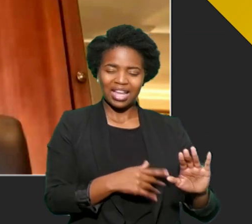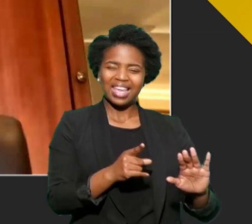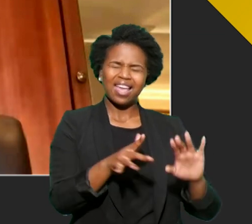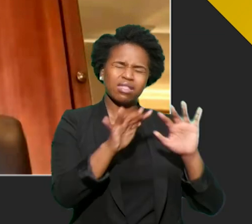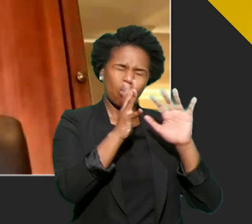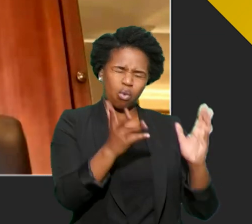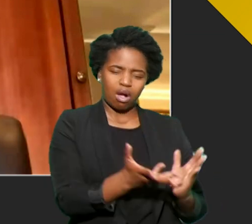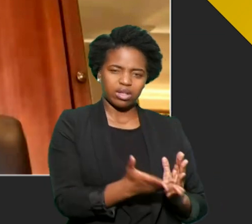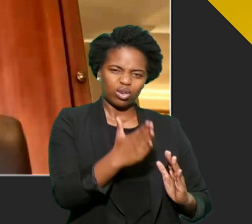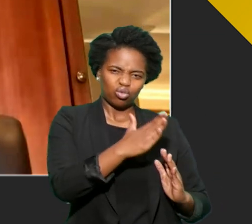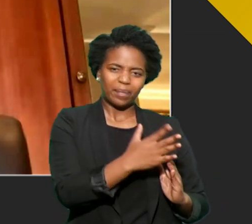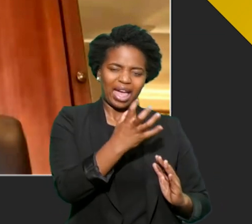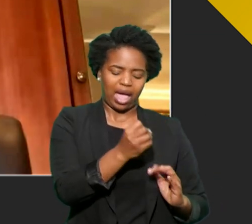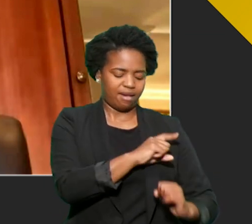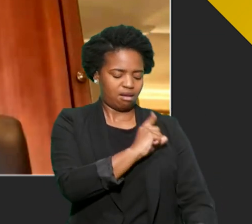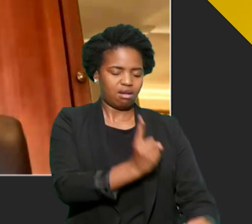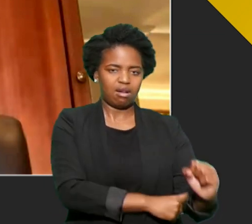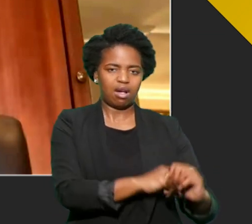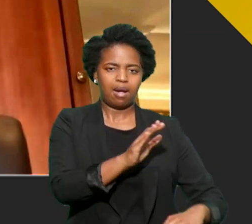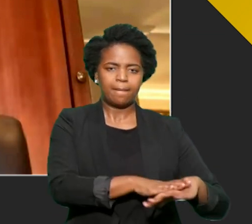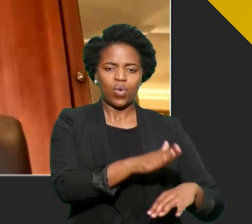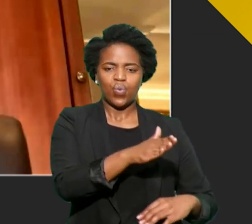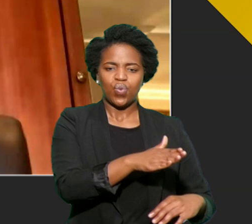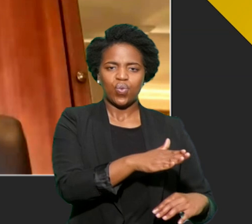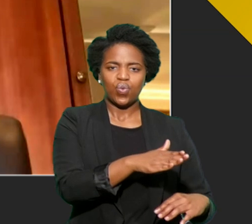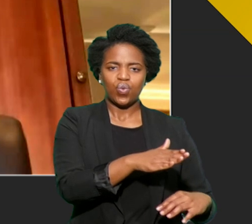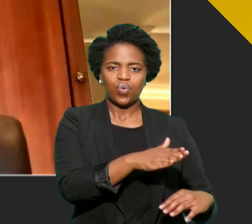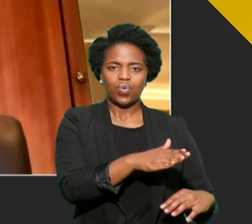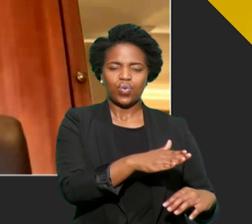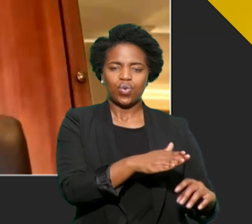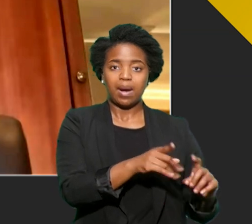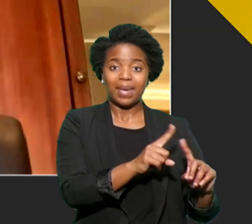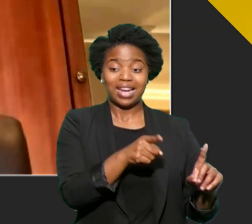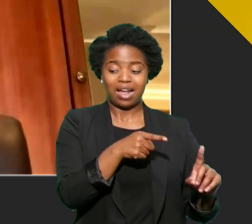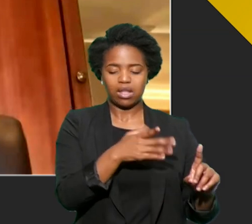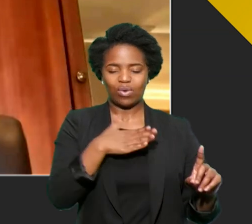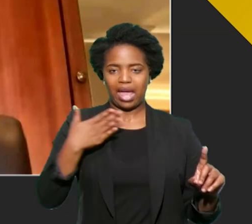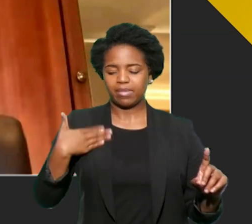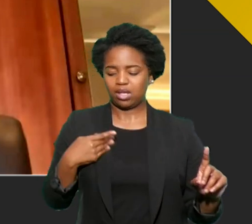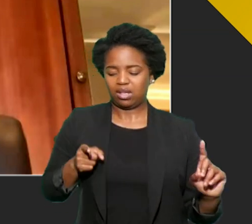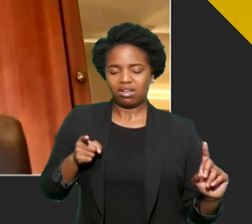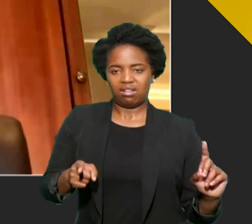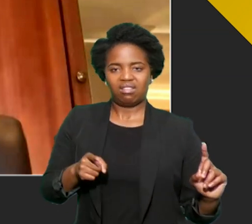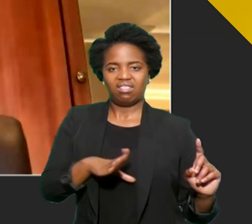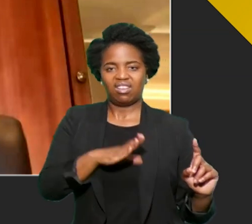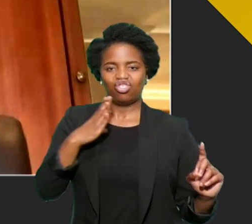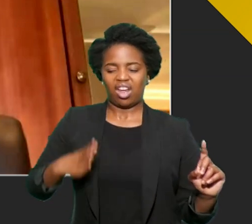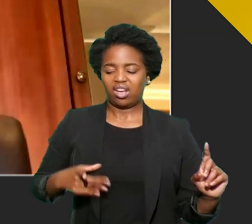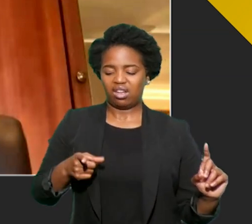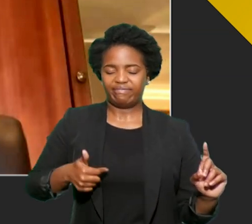world. And of course, they are not entirely pleased about that. And as a